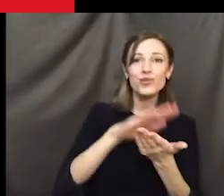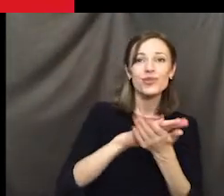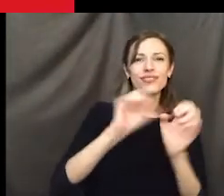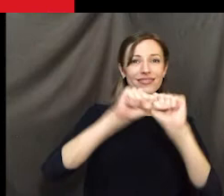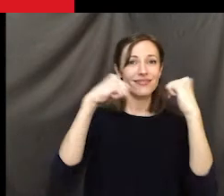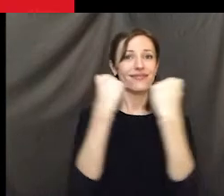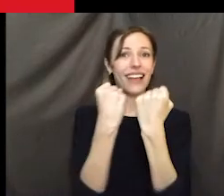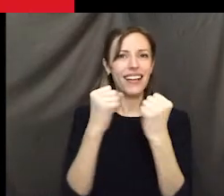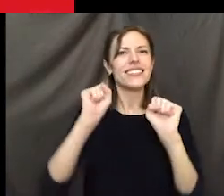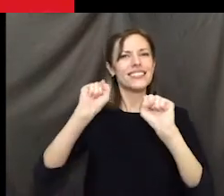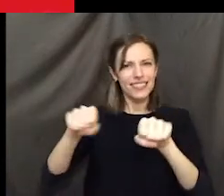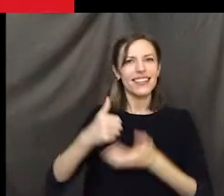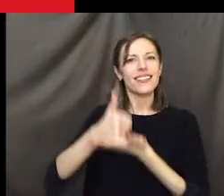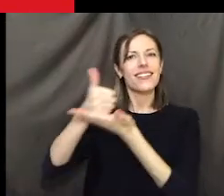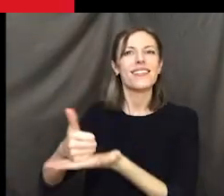in.